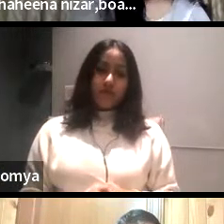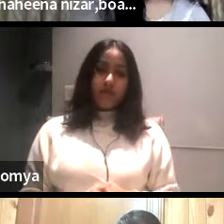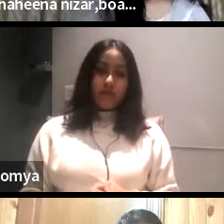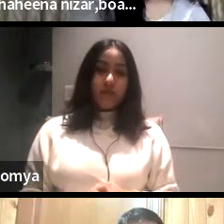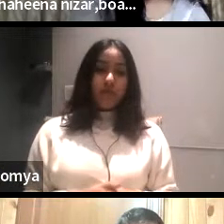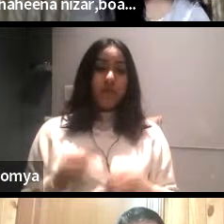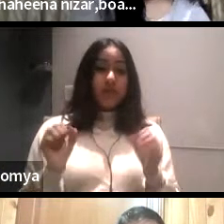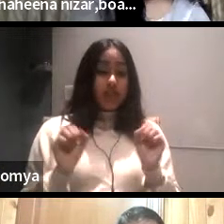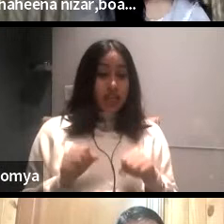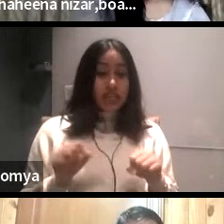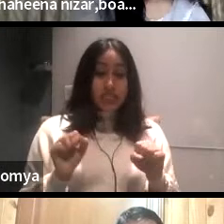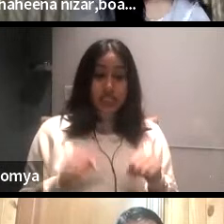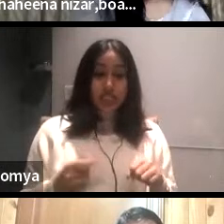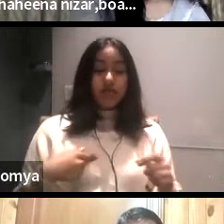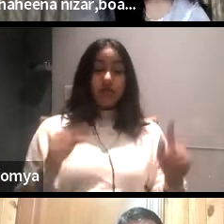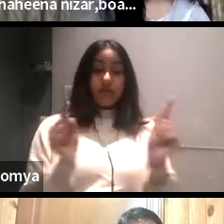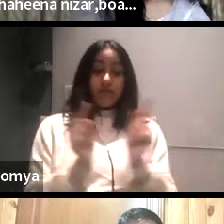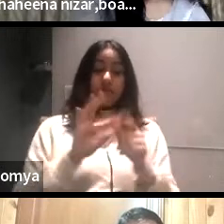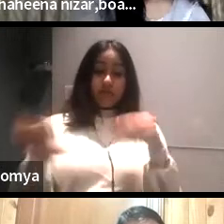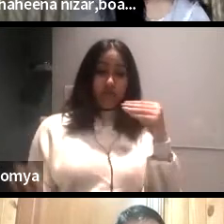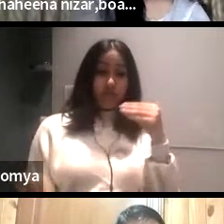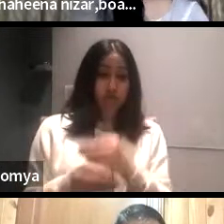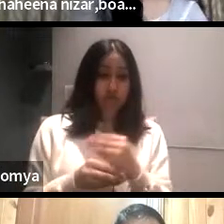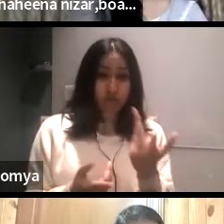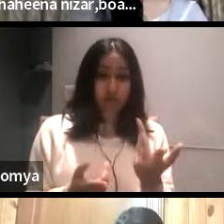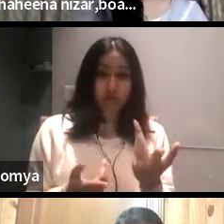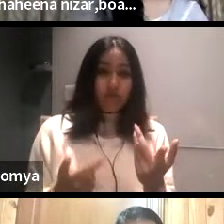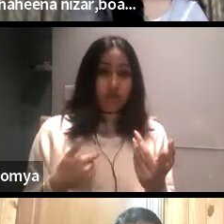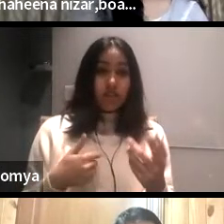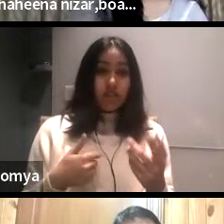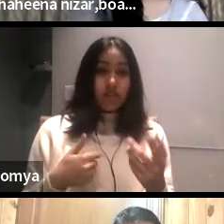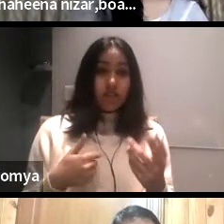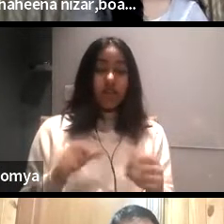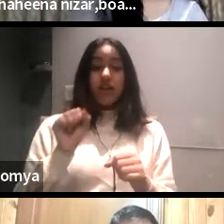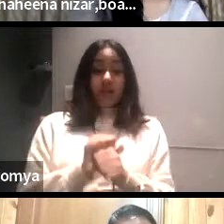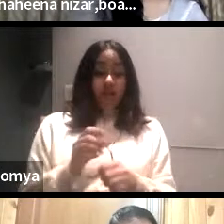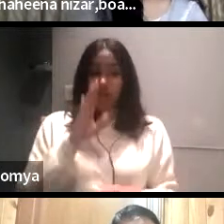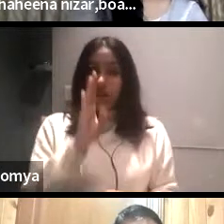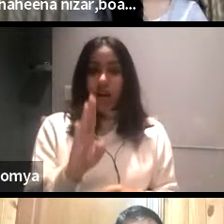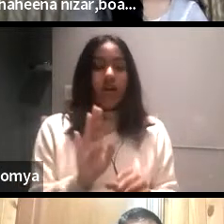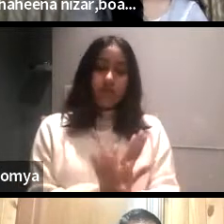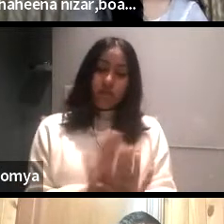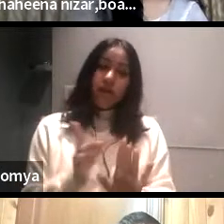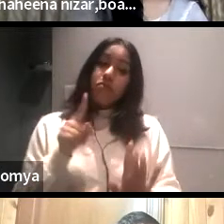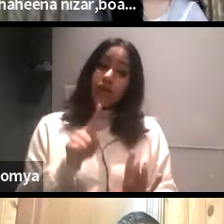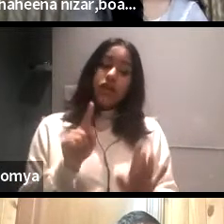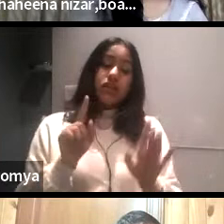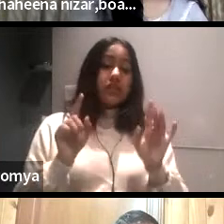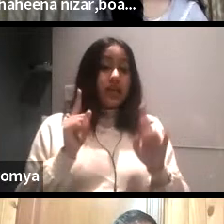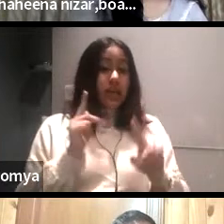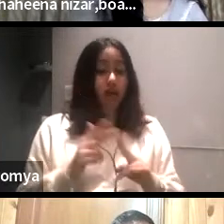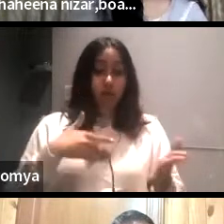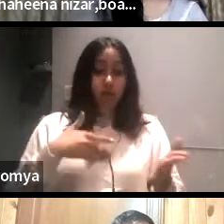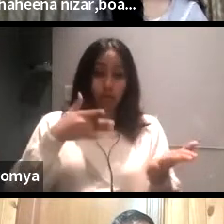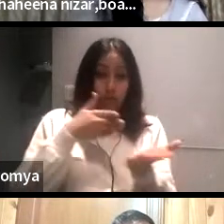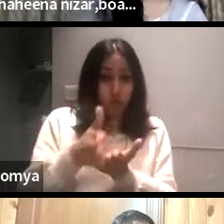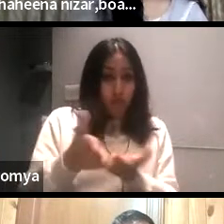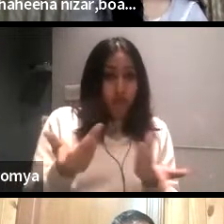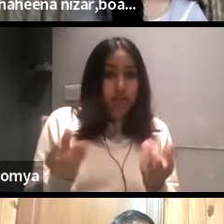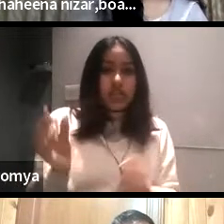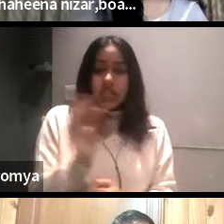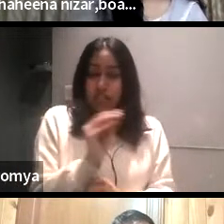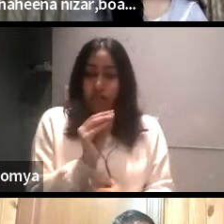So I have very little to add because I don't really work directly with them. But in whatever way I work with some